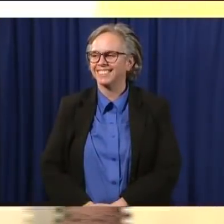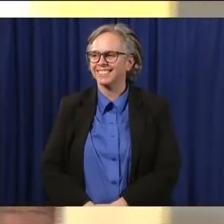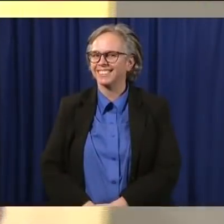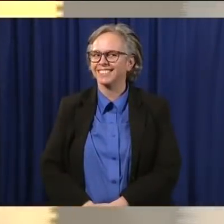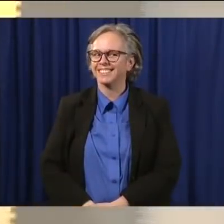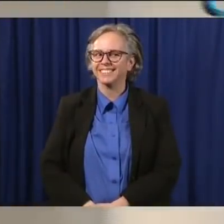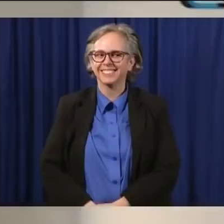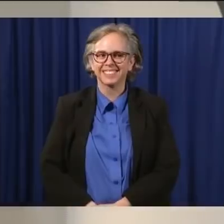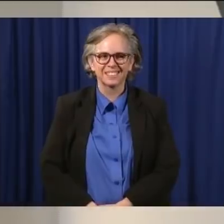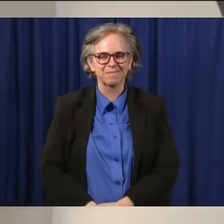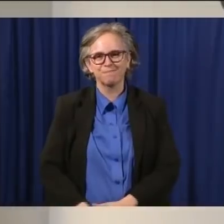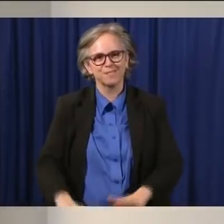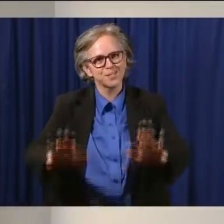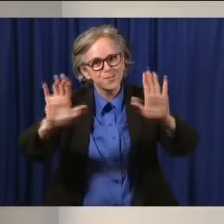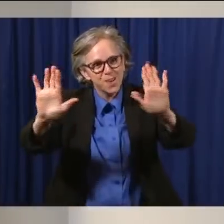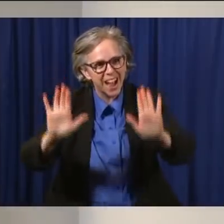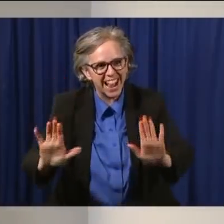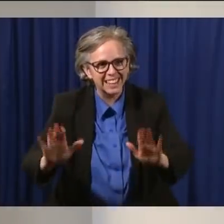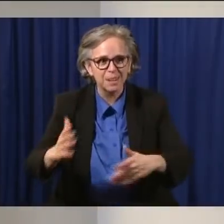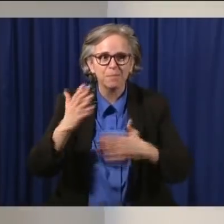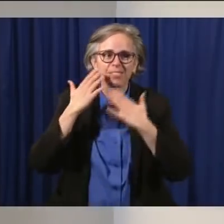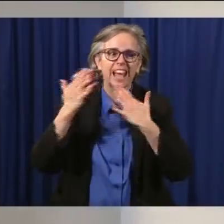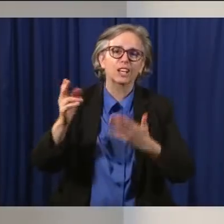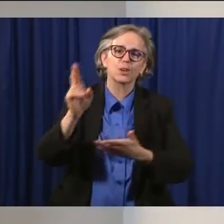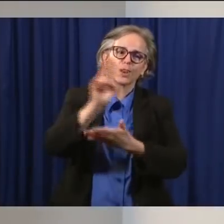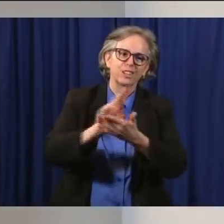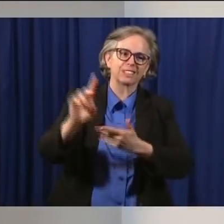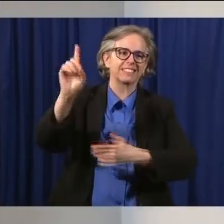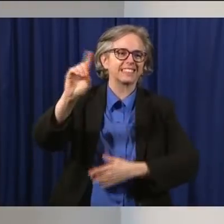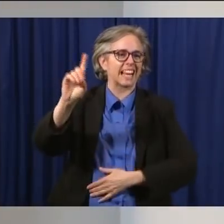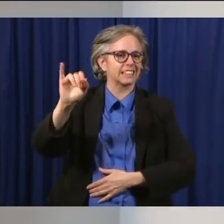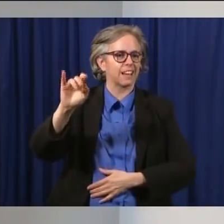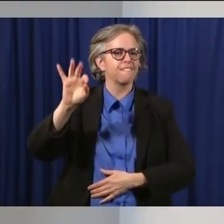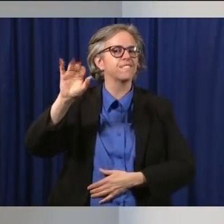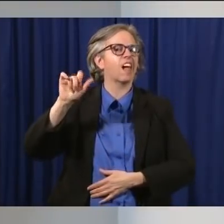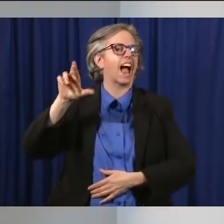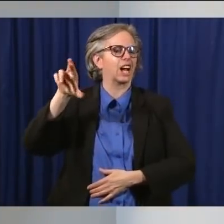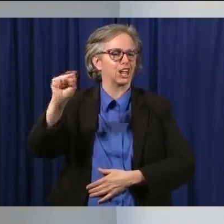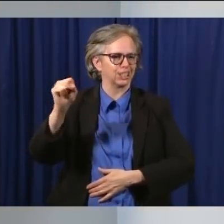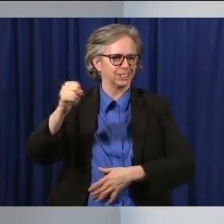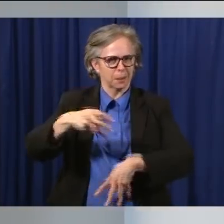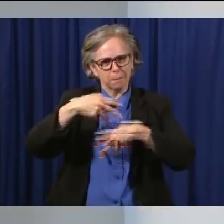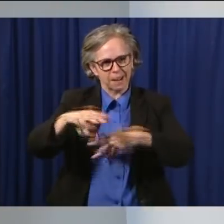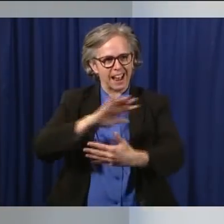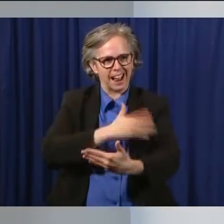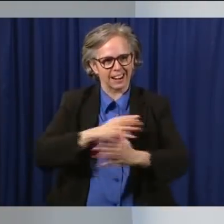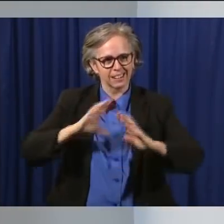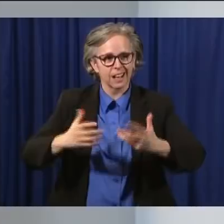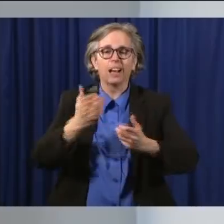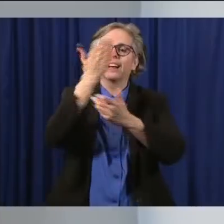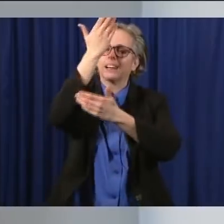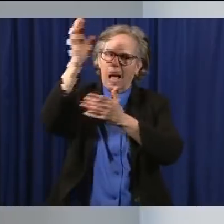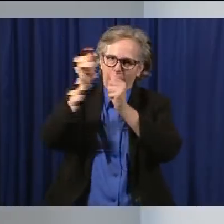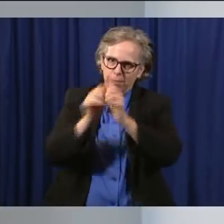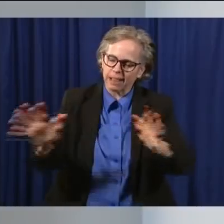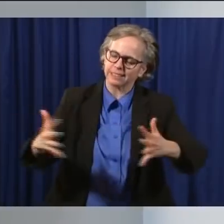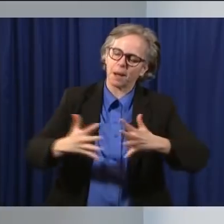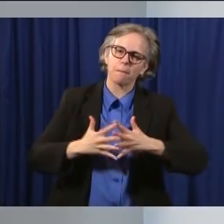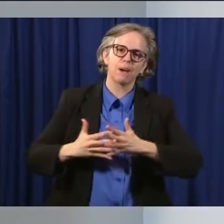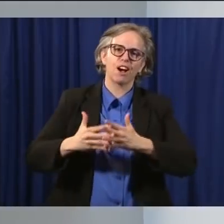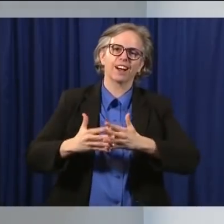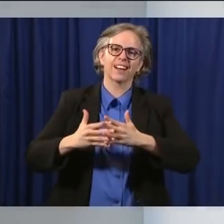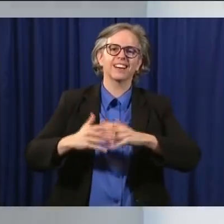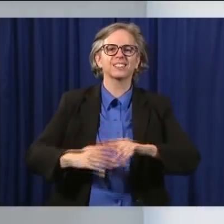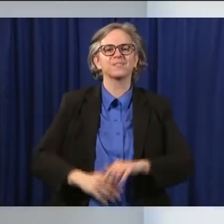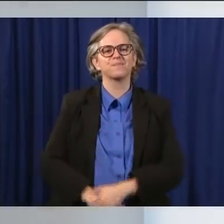Great. Thanks to the UD Flyer Marching Band, and God bless America. Now, today I have covered two things. I'll